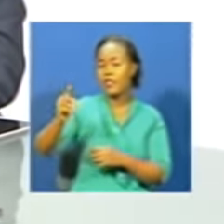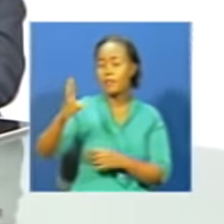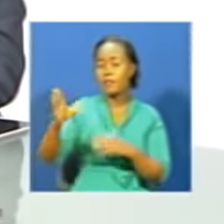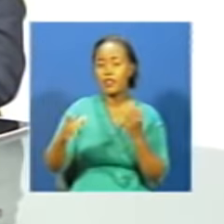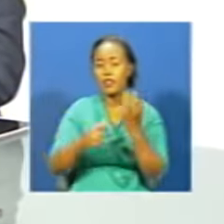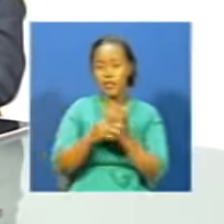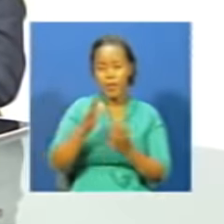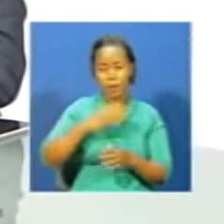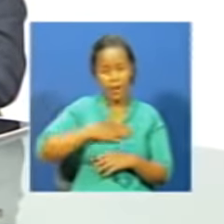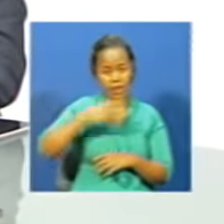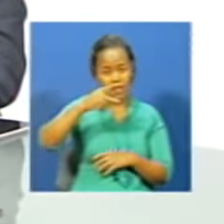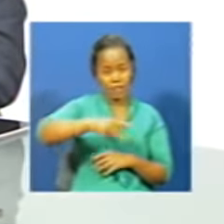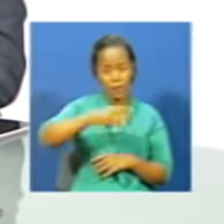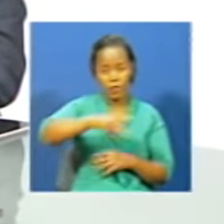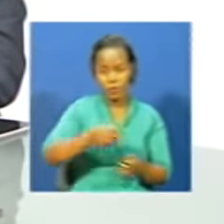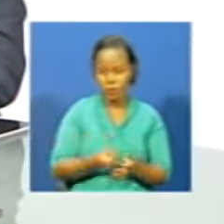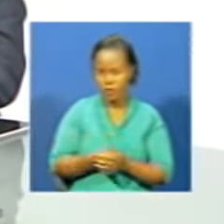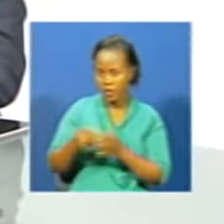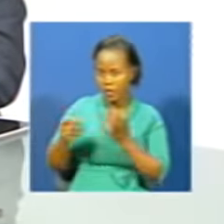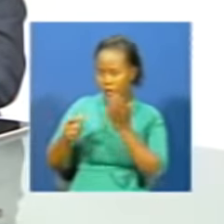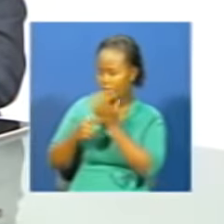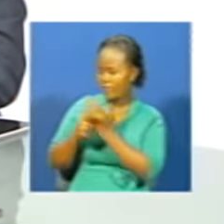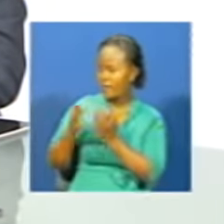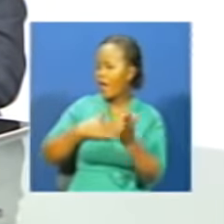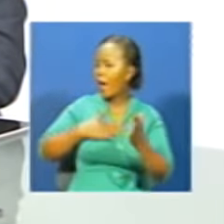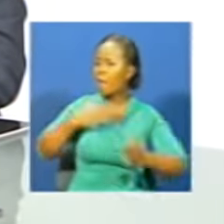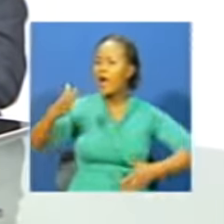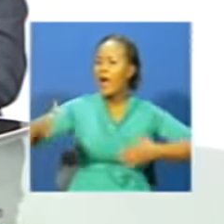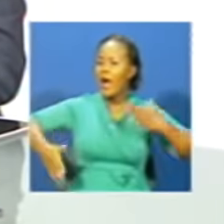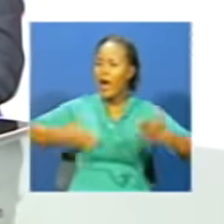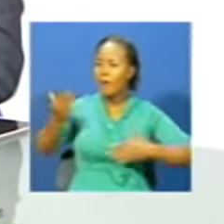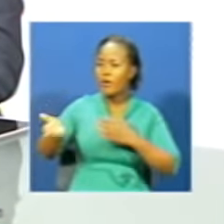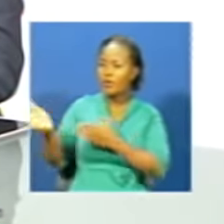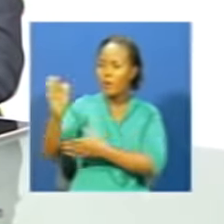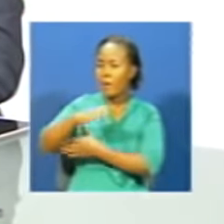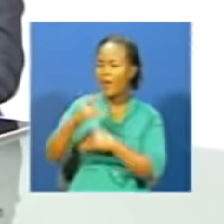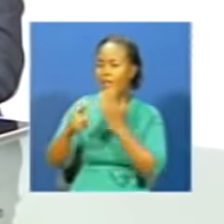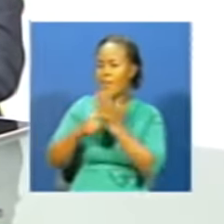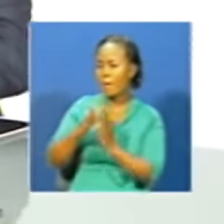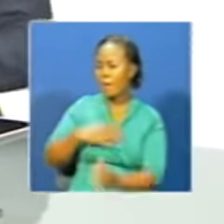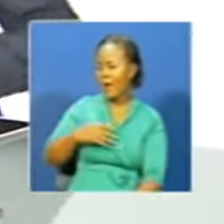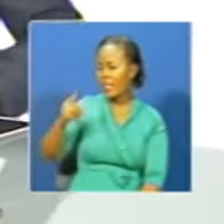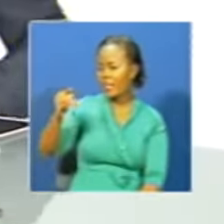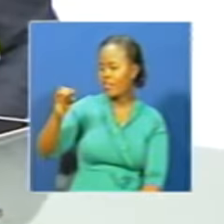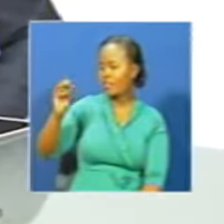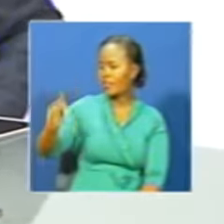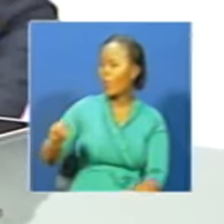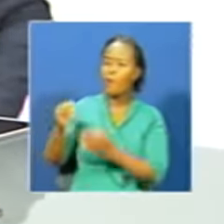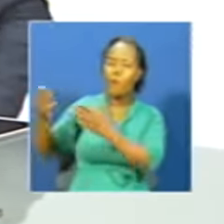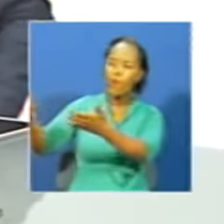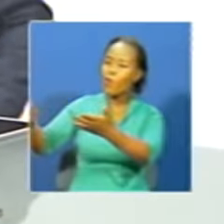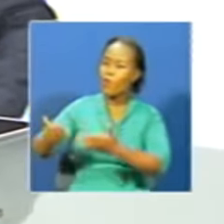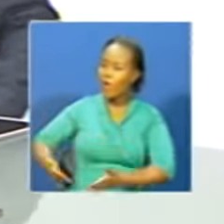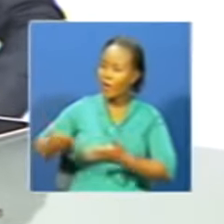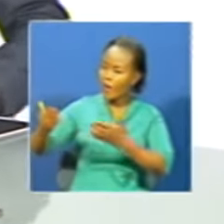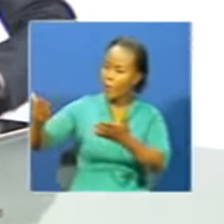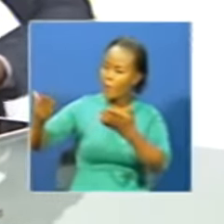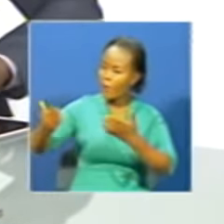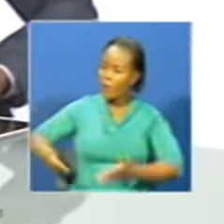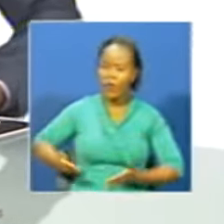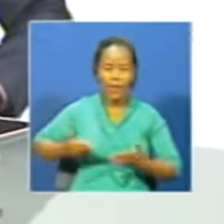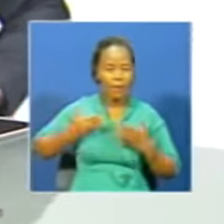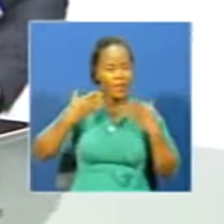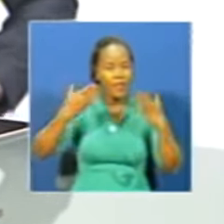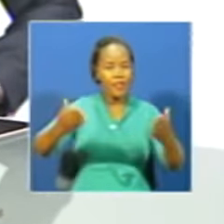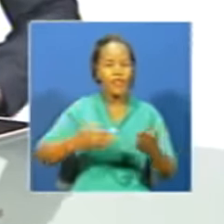Purity Museo. And I am delighted to be back. My name is Tom Mboya. Welcome back. Thank you very much. And thank you for making time to be